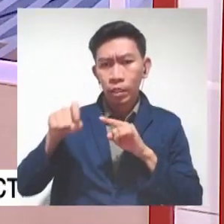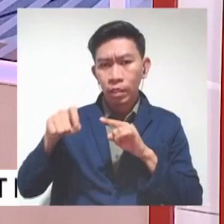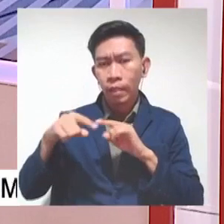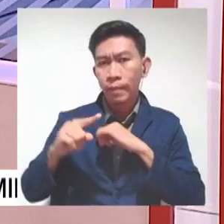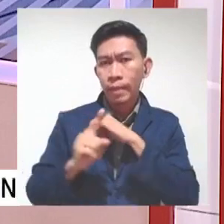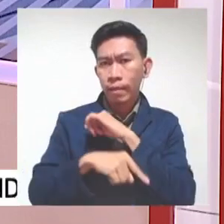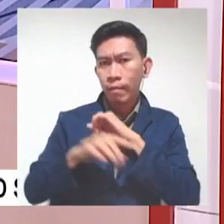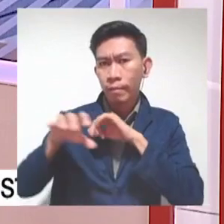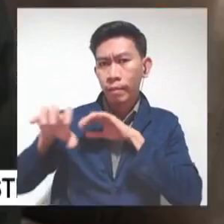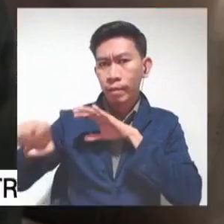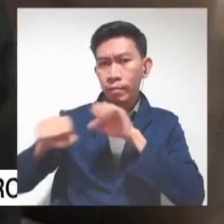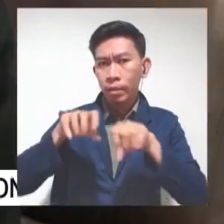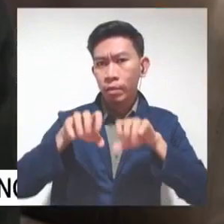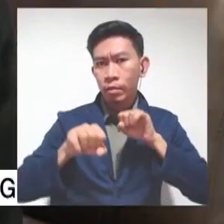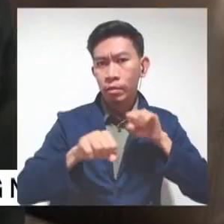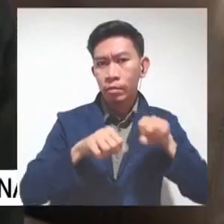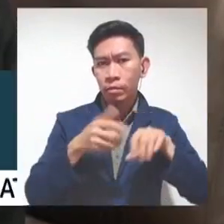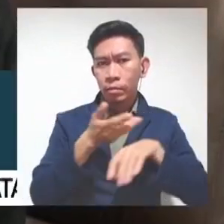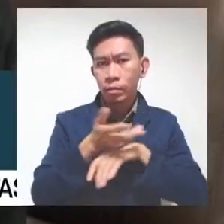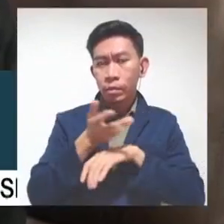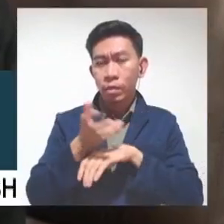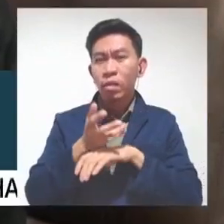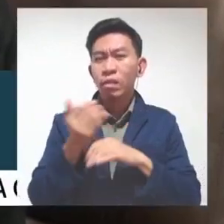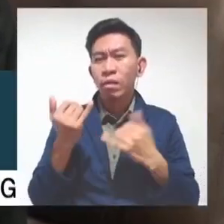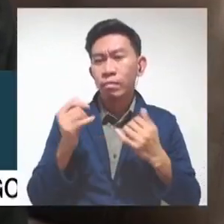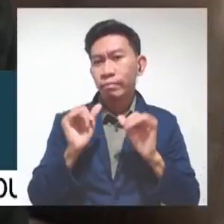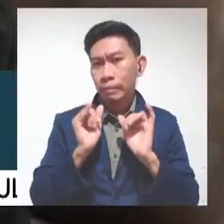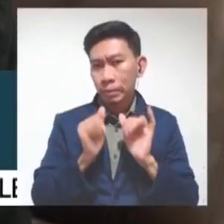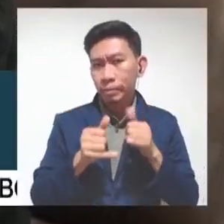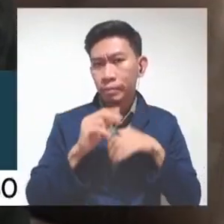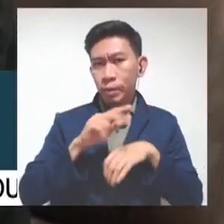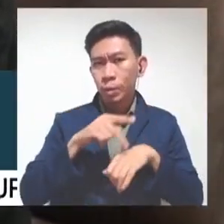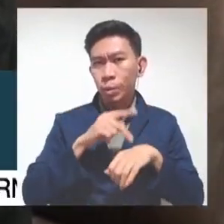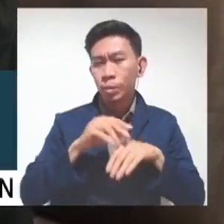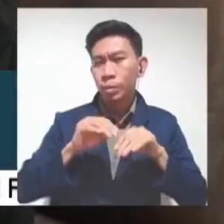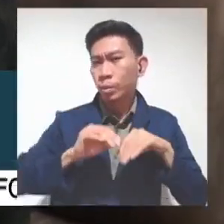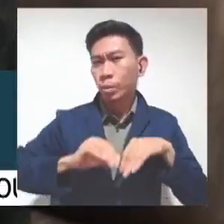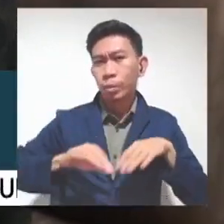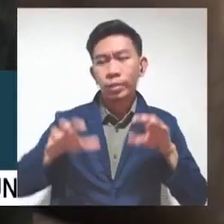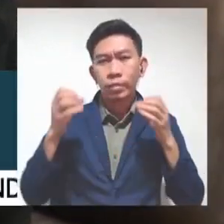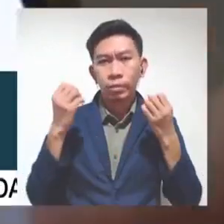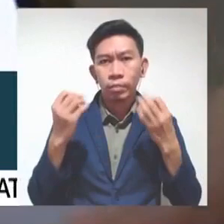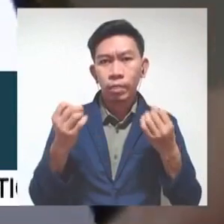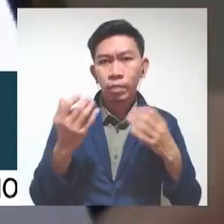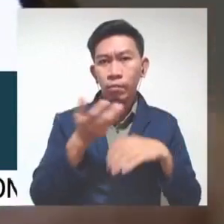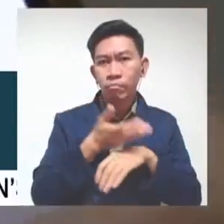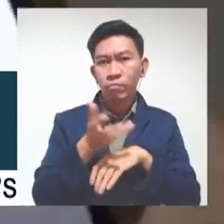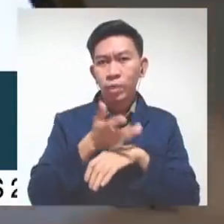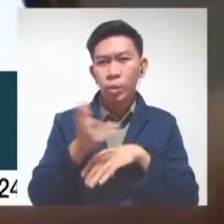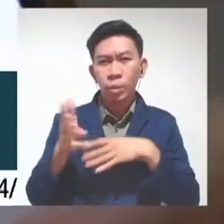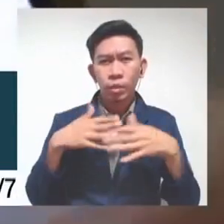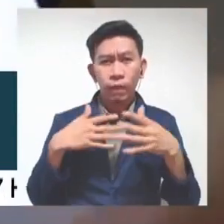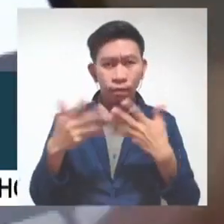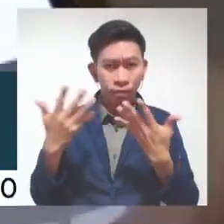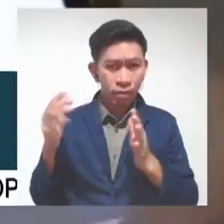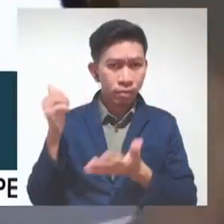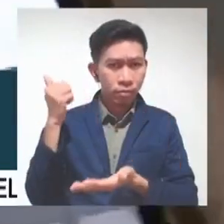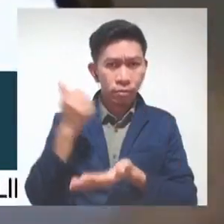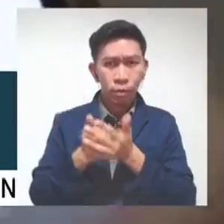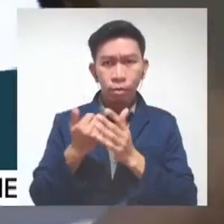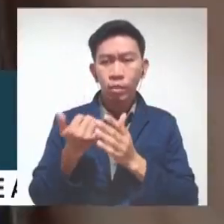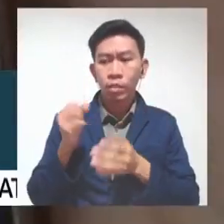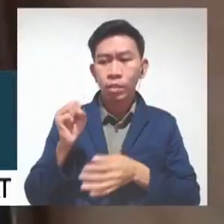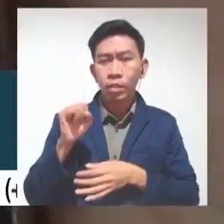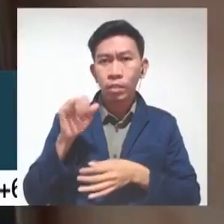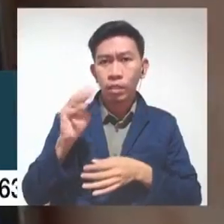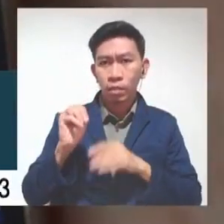as cybercrime remains rampant in the country despite the enactment of the SIM registration law. Its principal author, Senator Grace